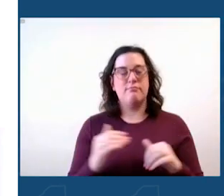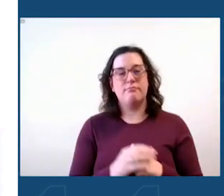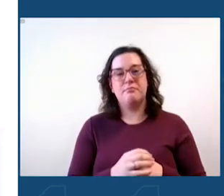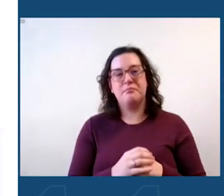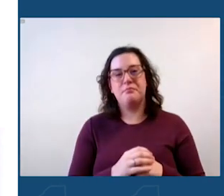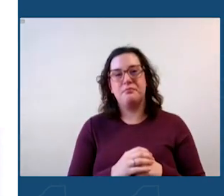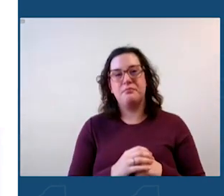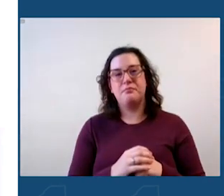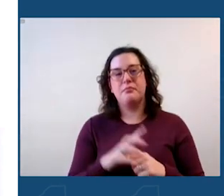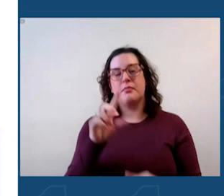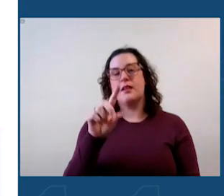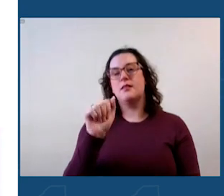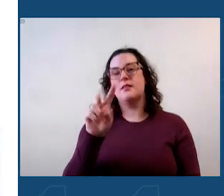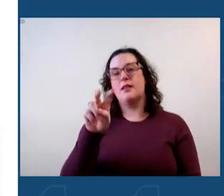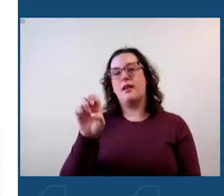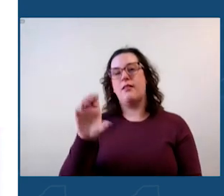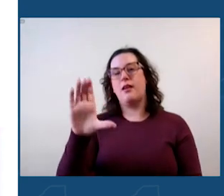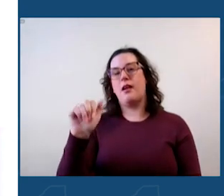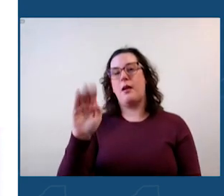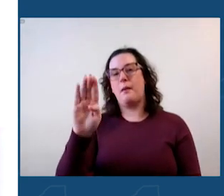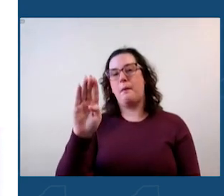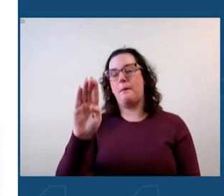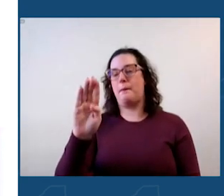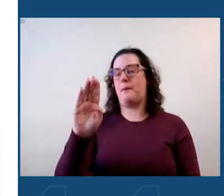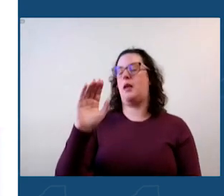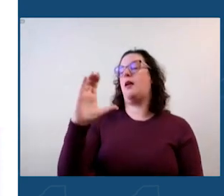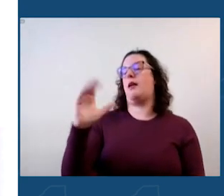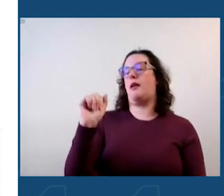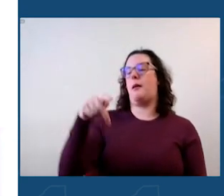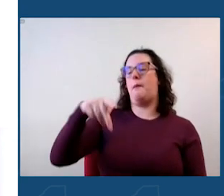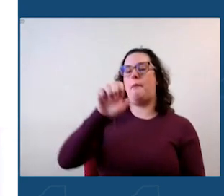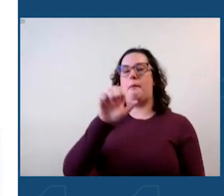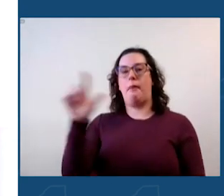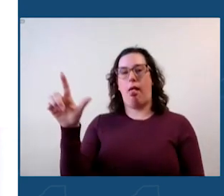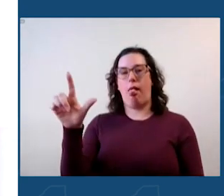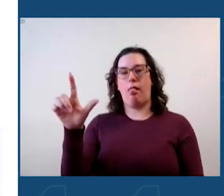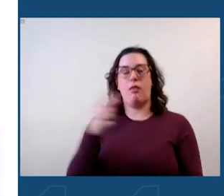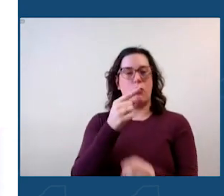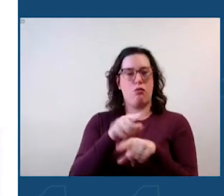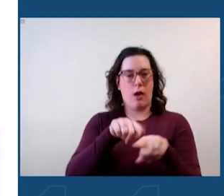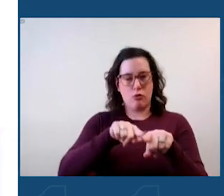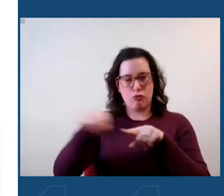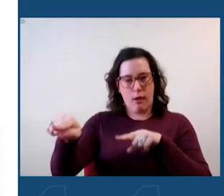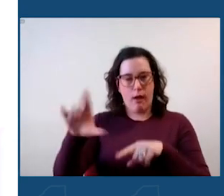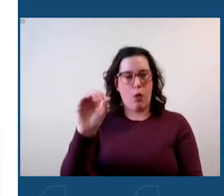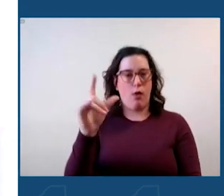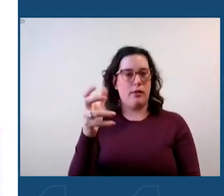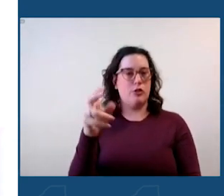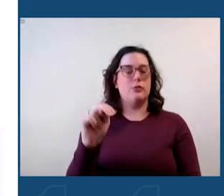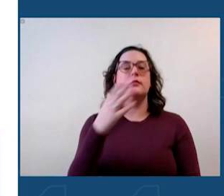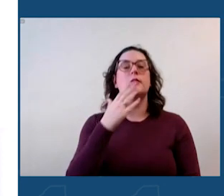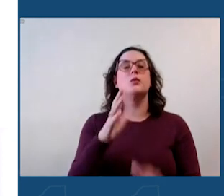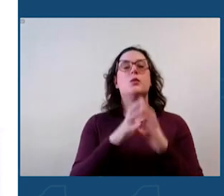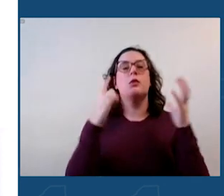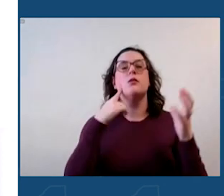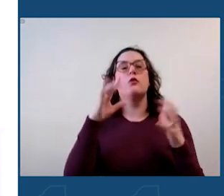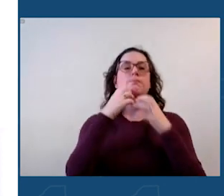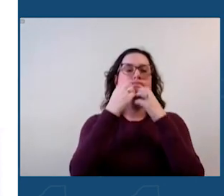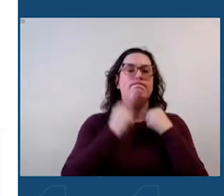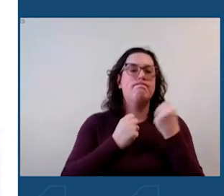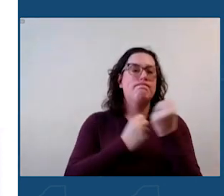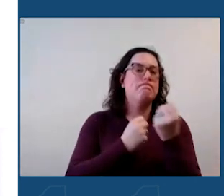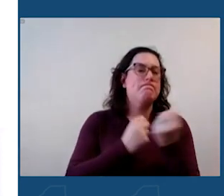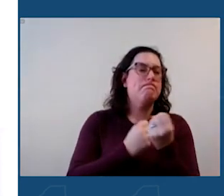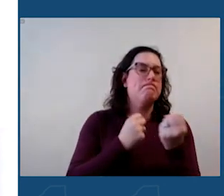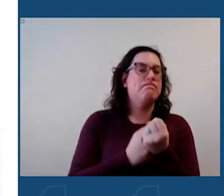and Dave Capel of the Right Track Coalition. Thank you all so much for your passionate support for the project. We